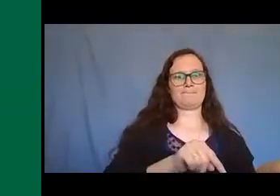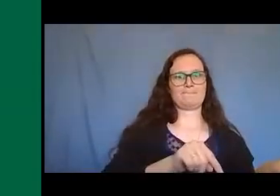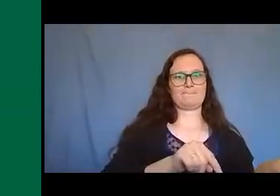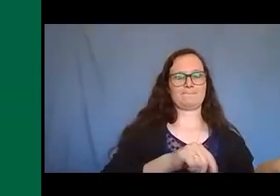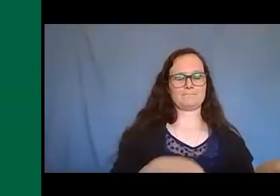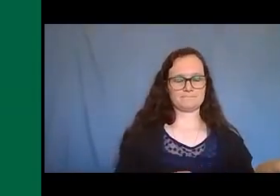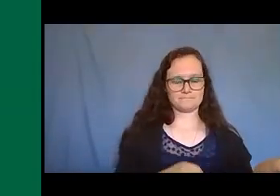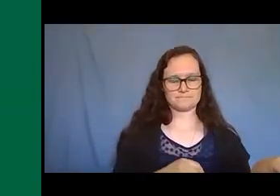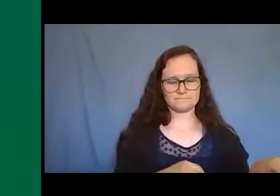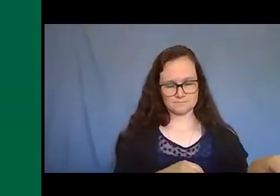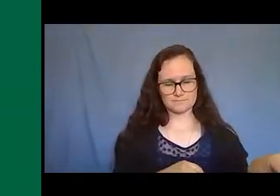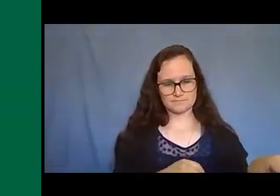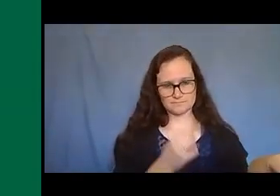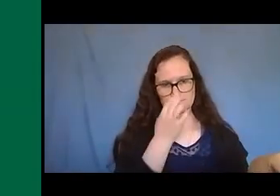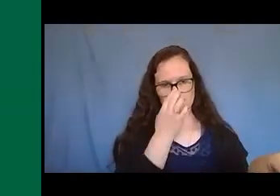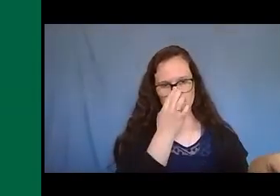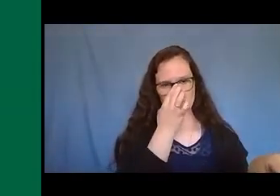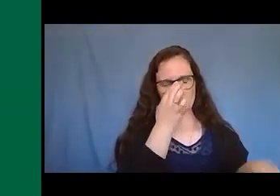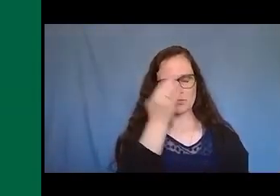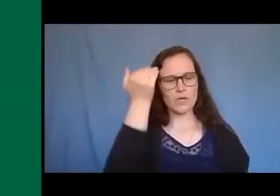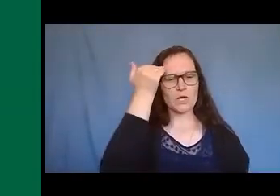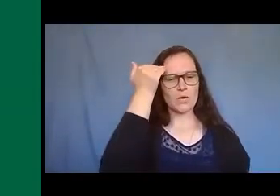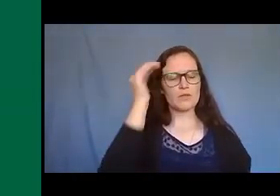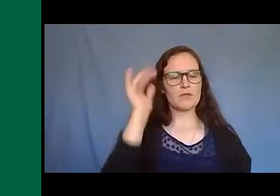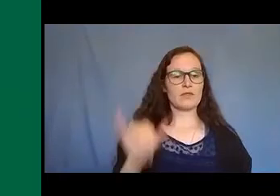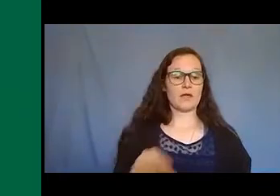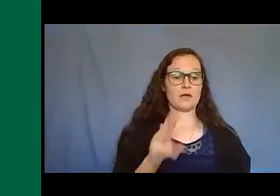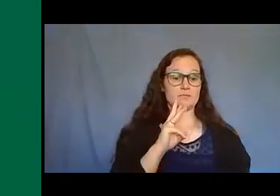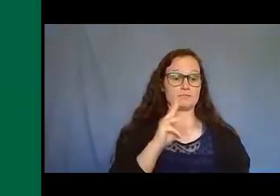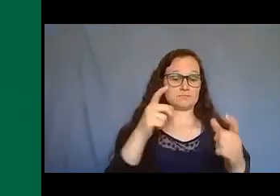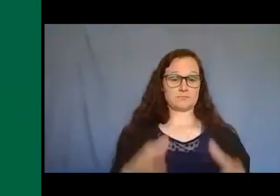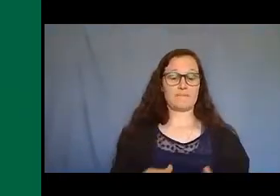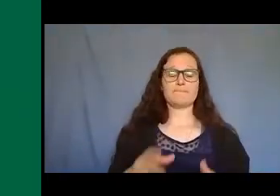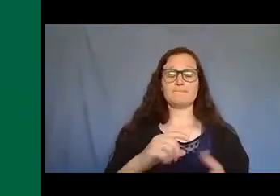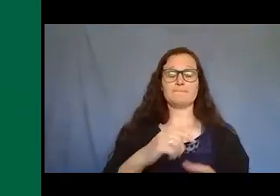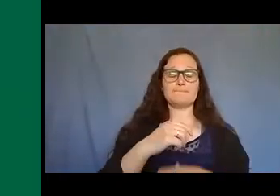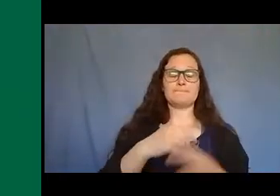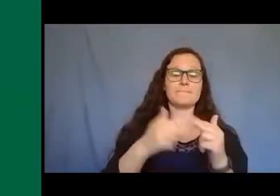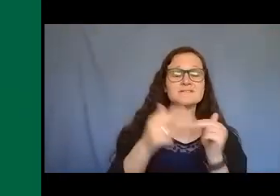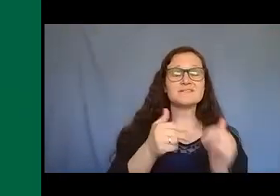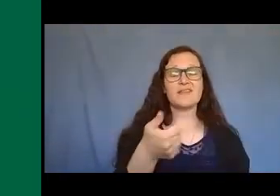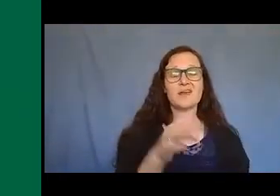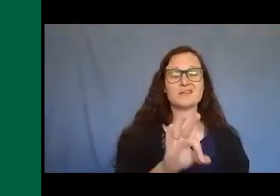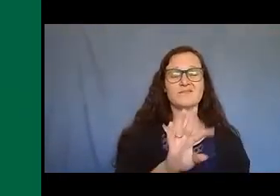know that this reservoir was built in 1947,